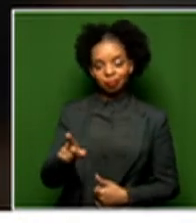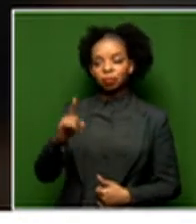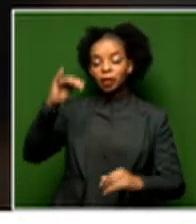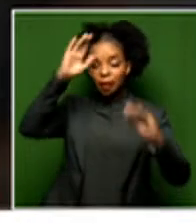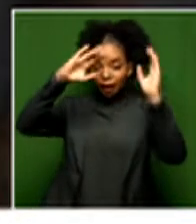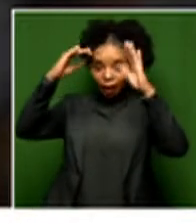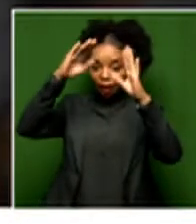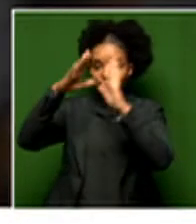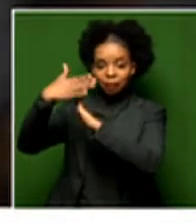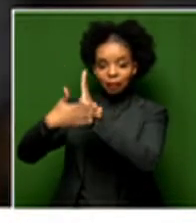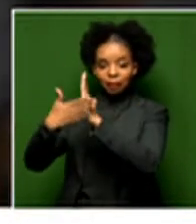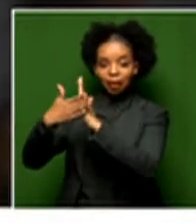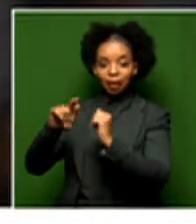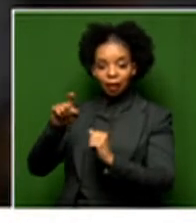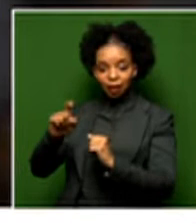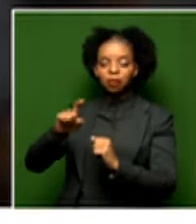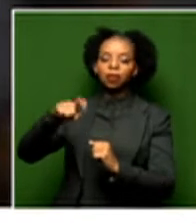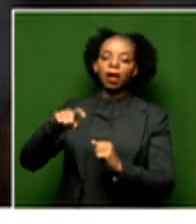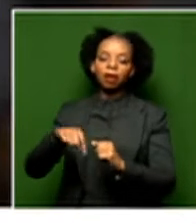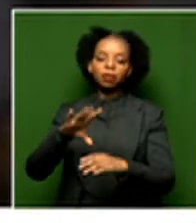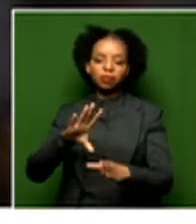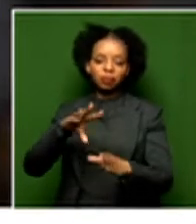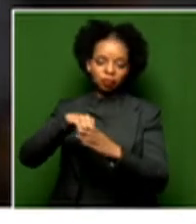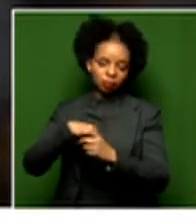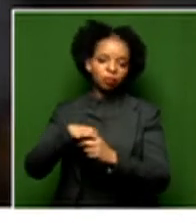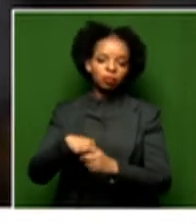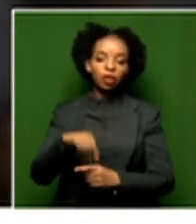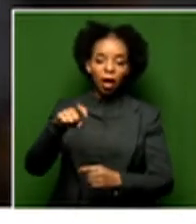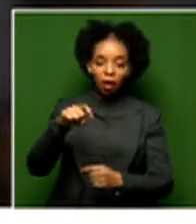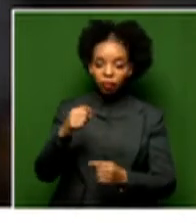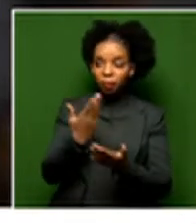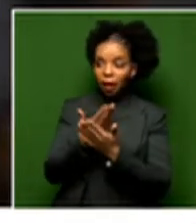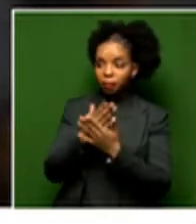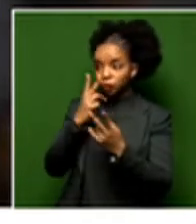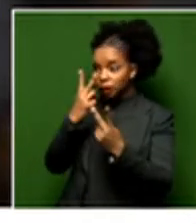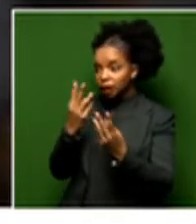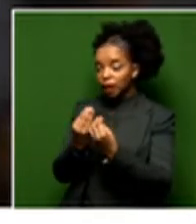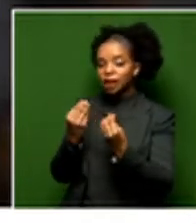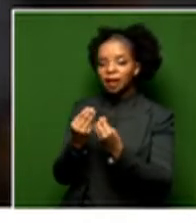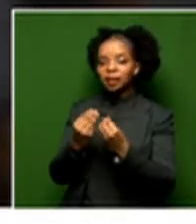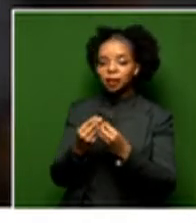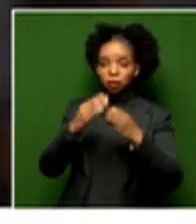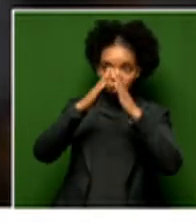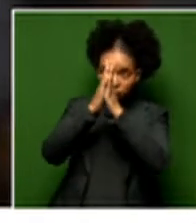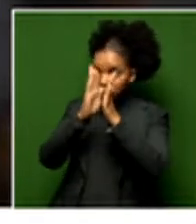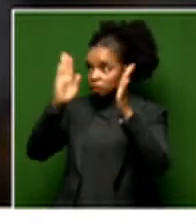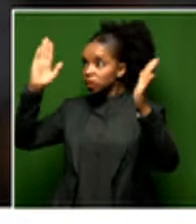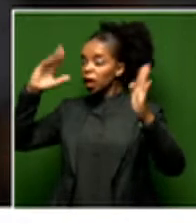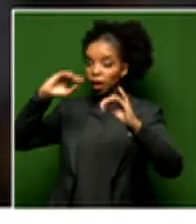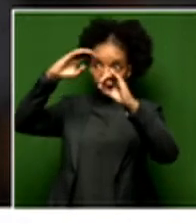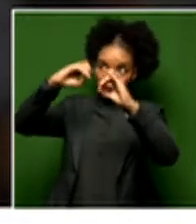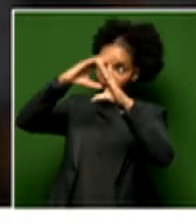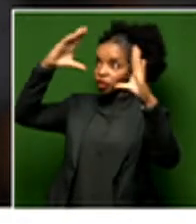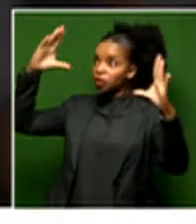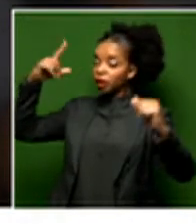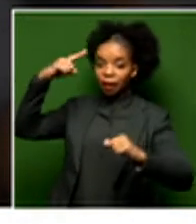creative side of things, you need to be arty, you need to see things beyond, you need to be a visionary, you need to be a